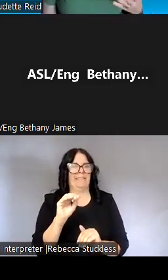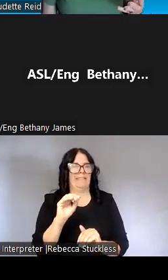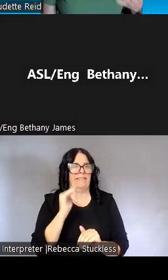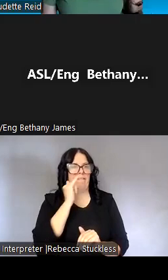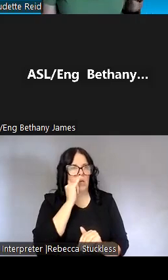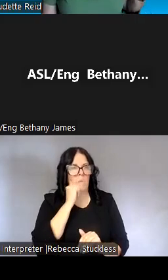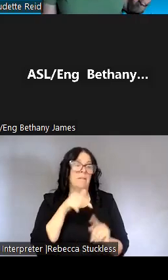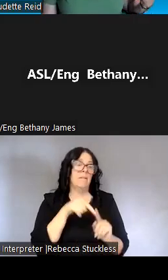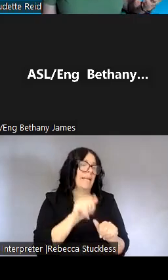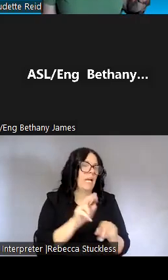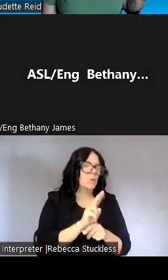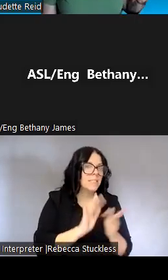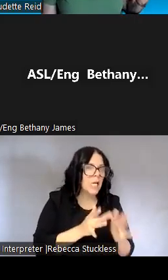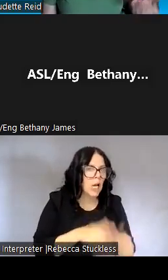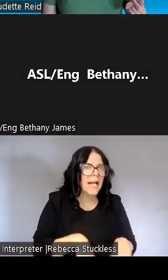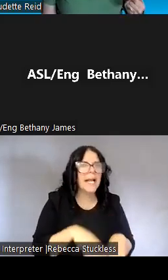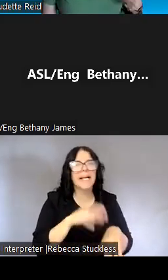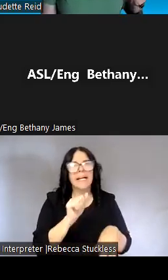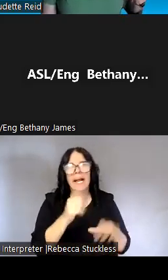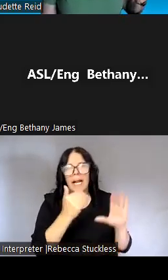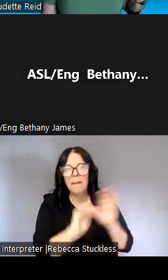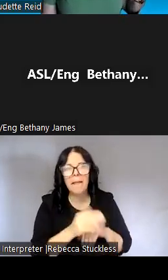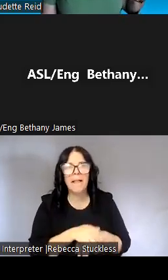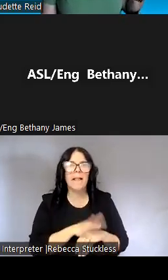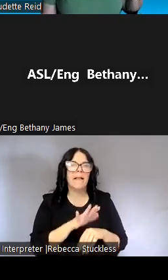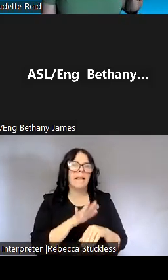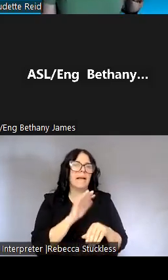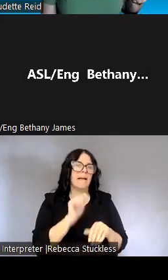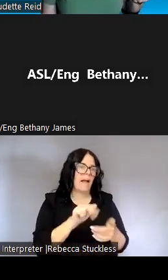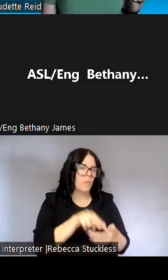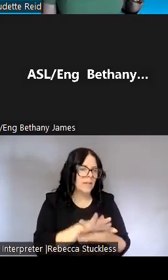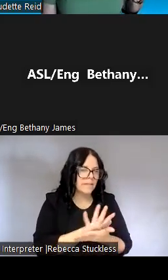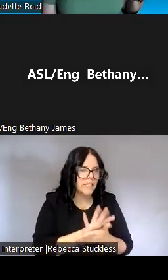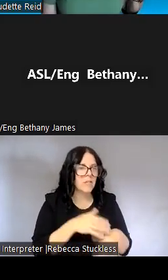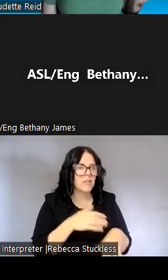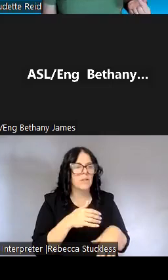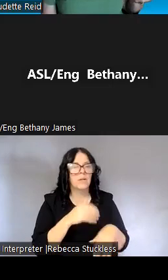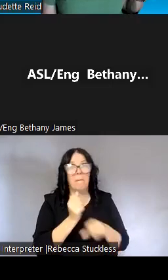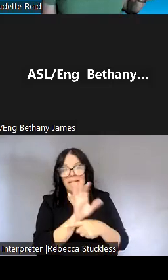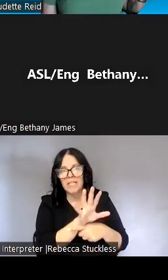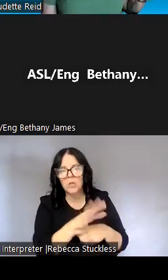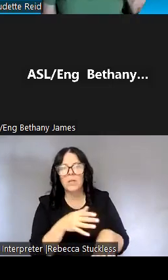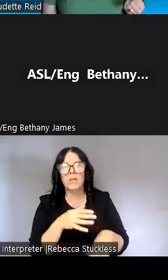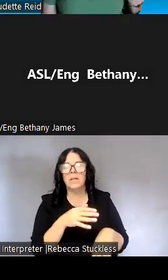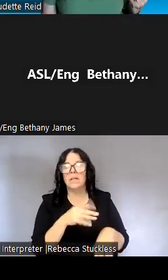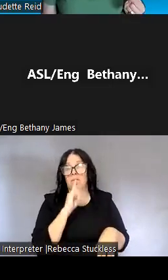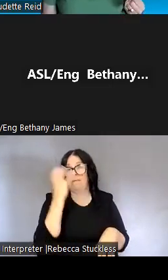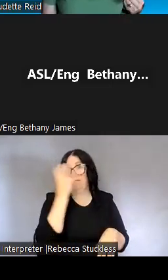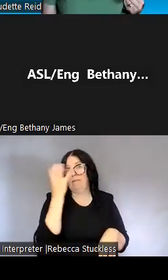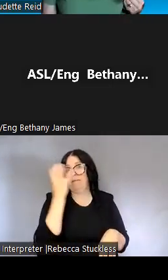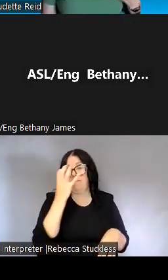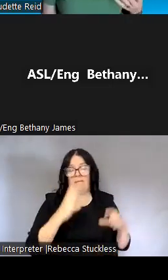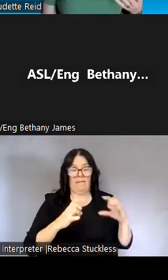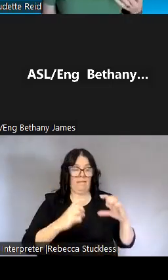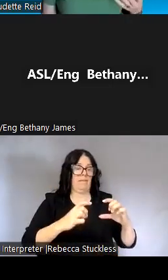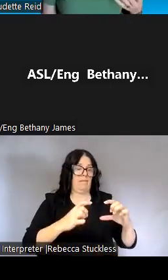browsing, email support, multimedia functionality. it's amazing when you think about what